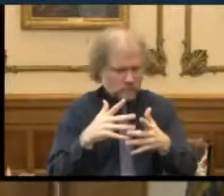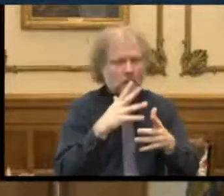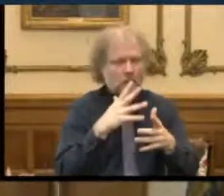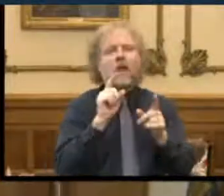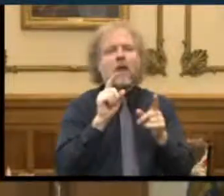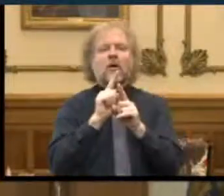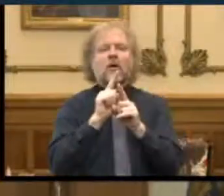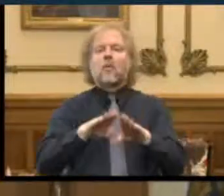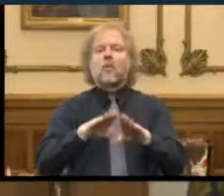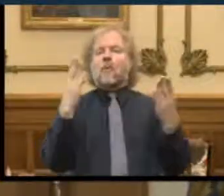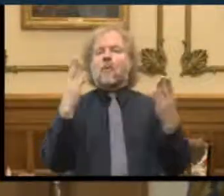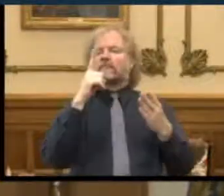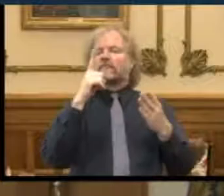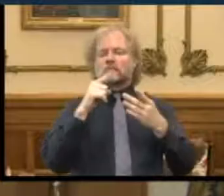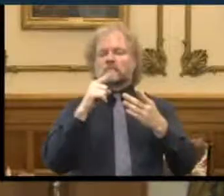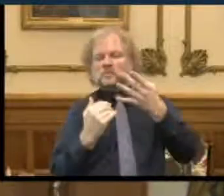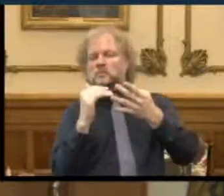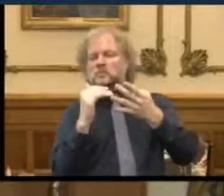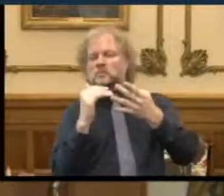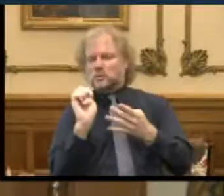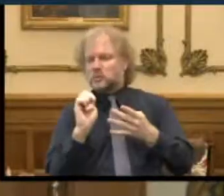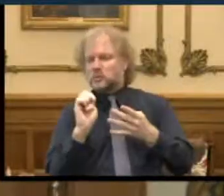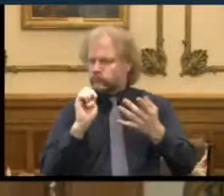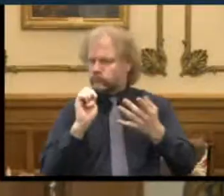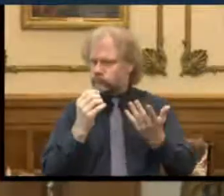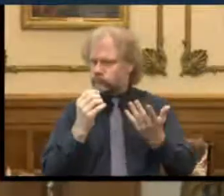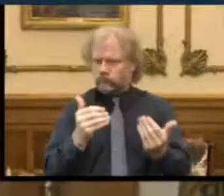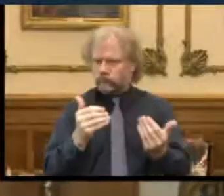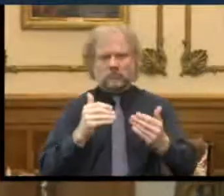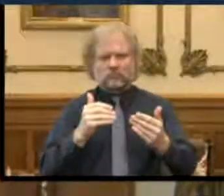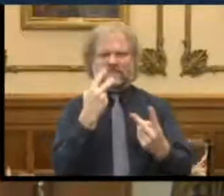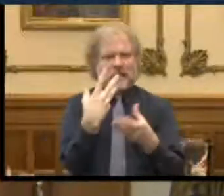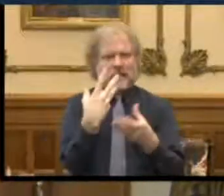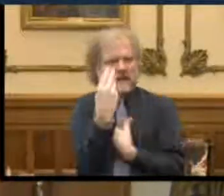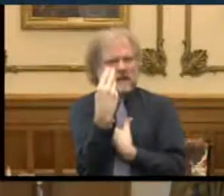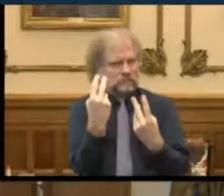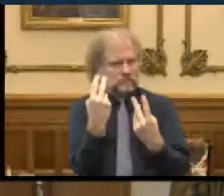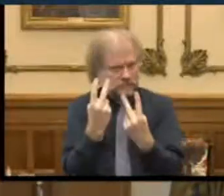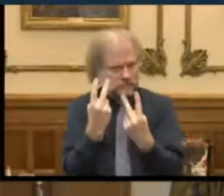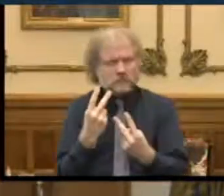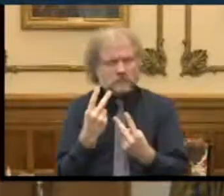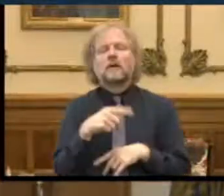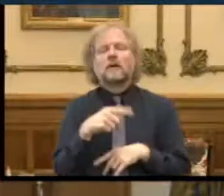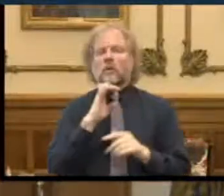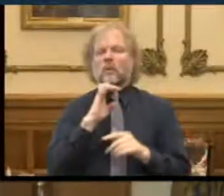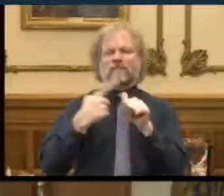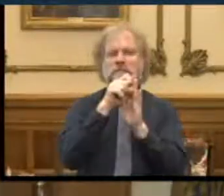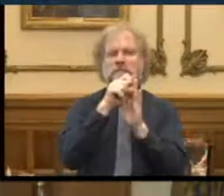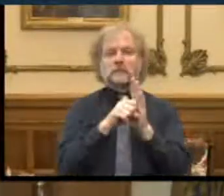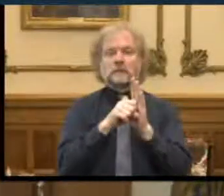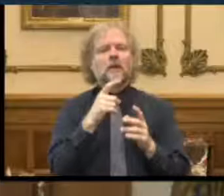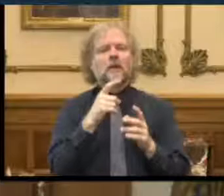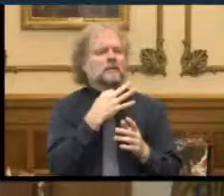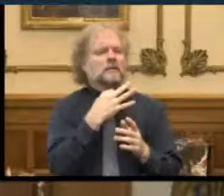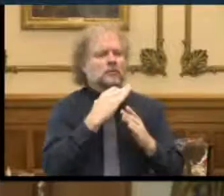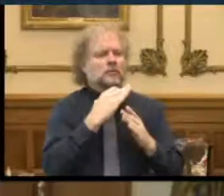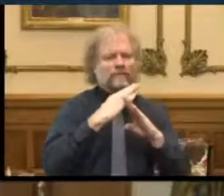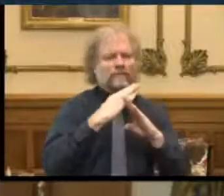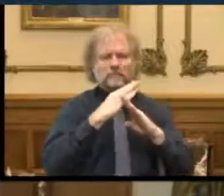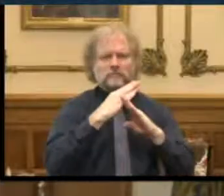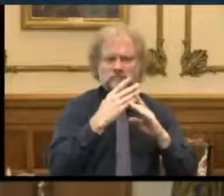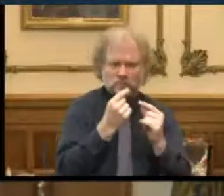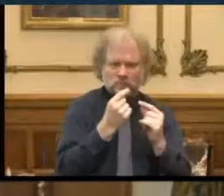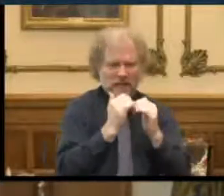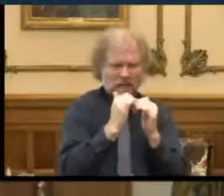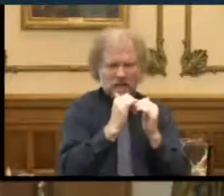outdoor visitation in early June, and we were one of the first states to be able to do that. Work really closely with them about what is the infection prevention measures, look around that, and